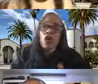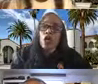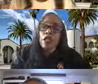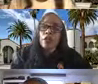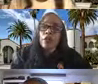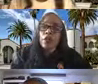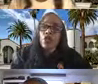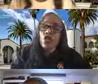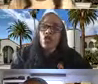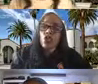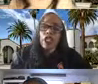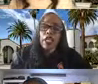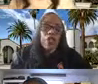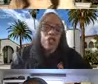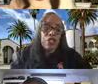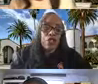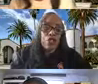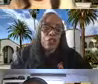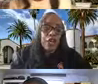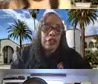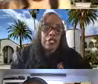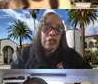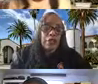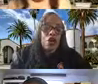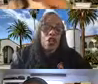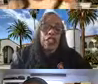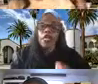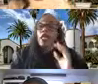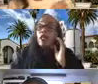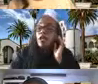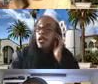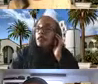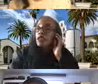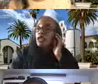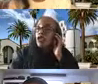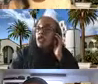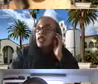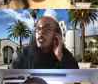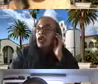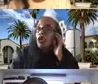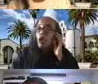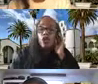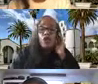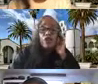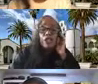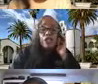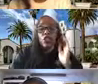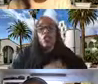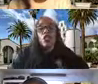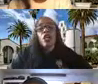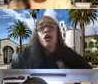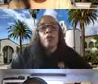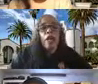work on ensuring that our students have a sense of belonging, that they know that they are part of our